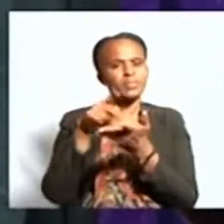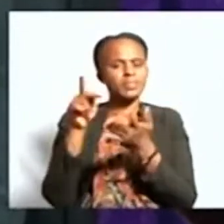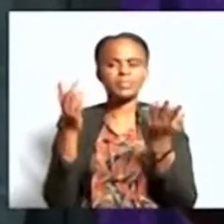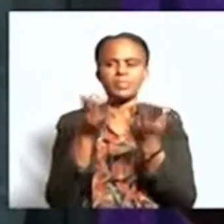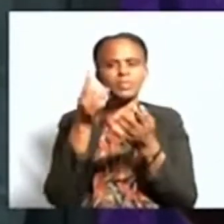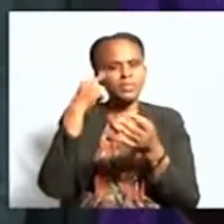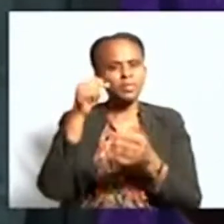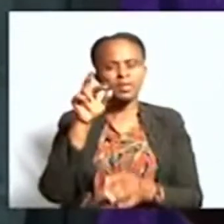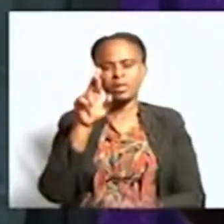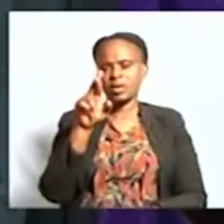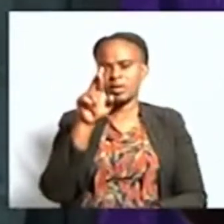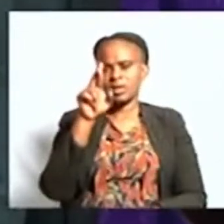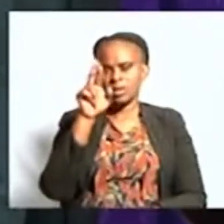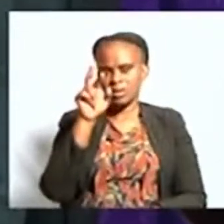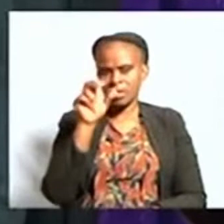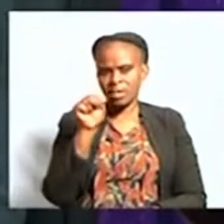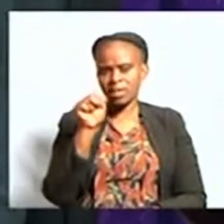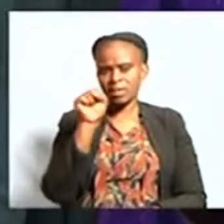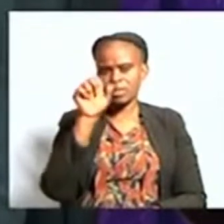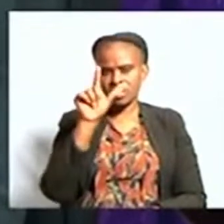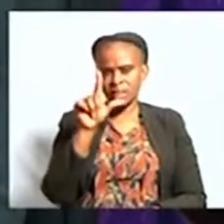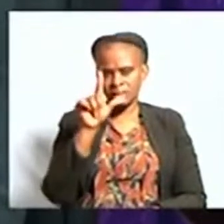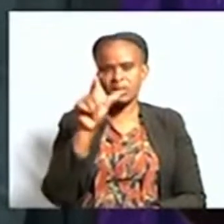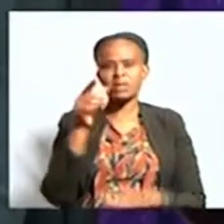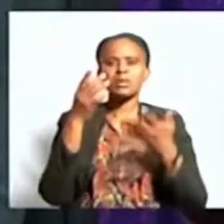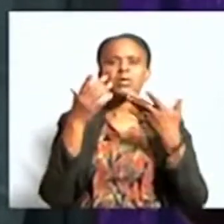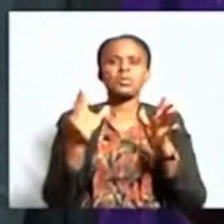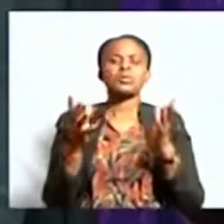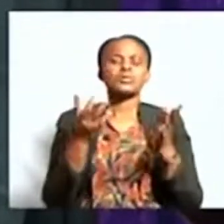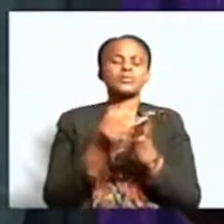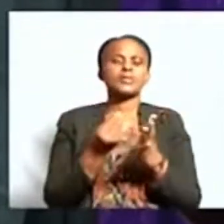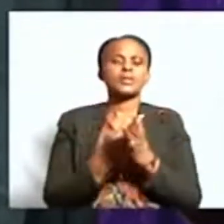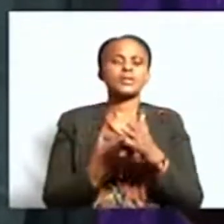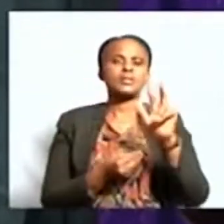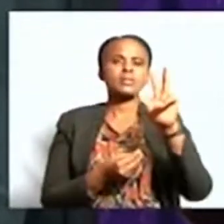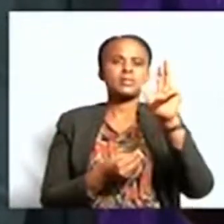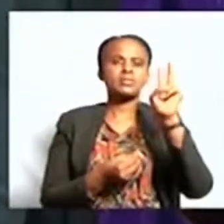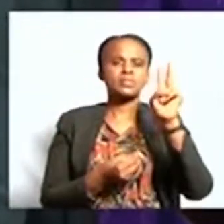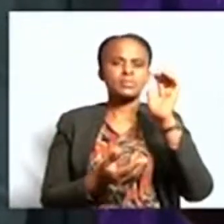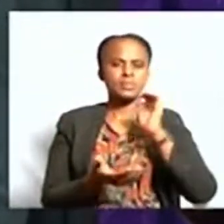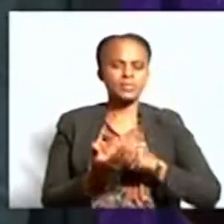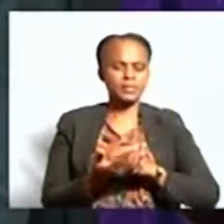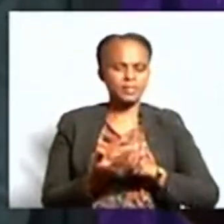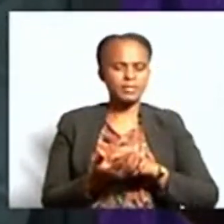for RSL fees, resulting in revenue loss of